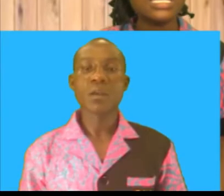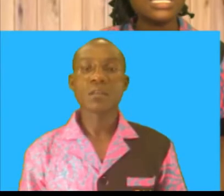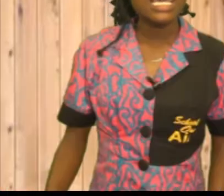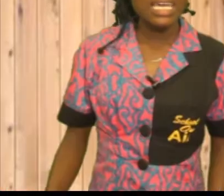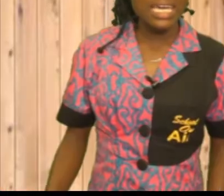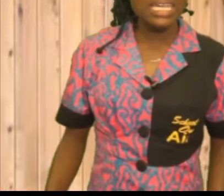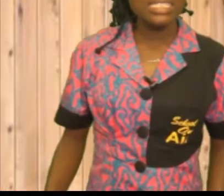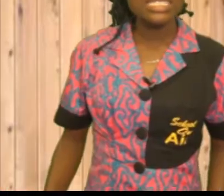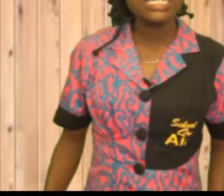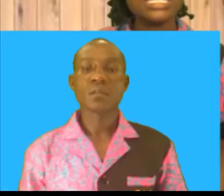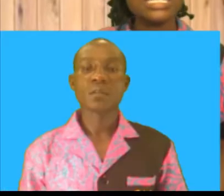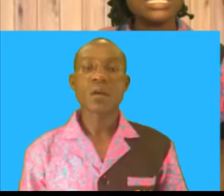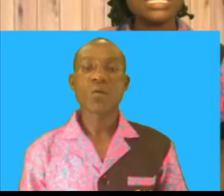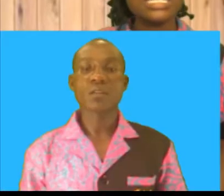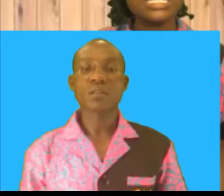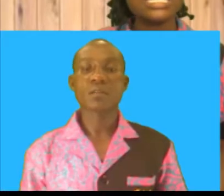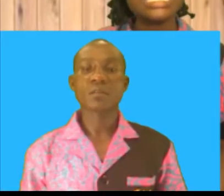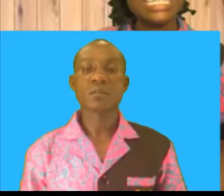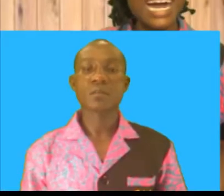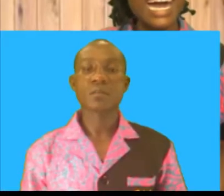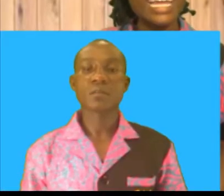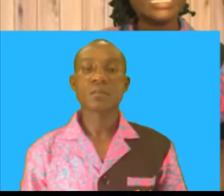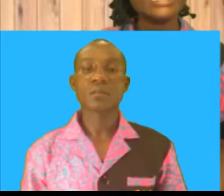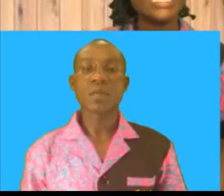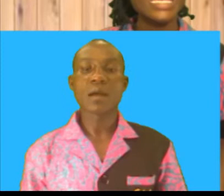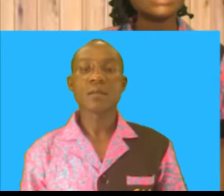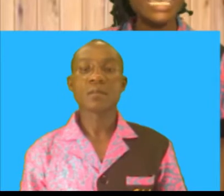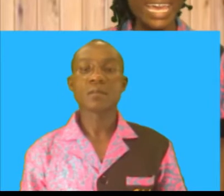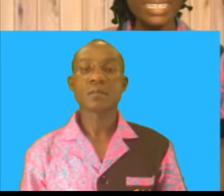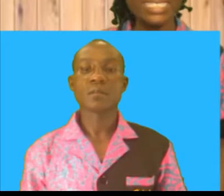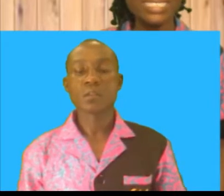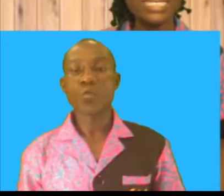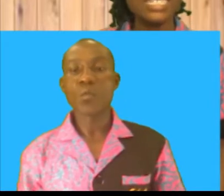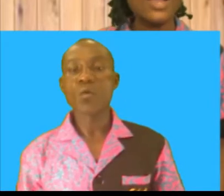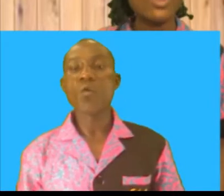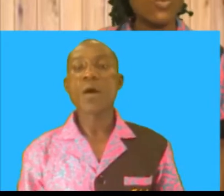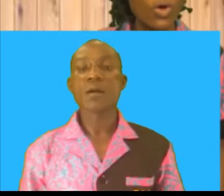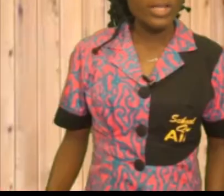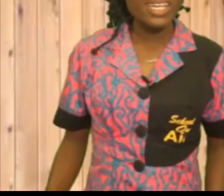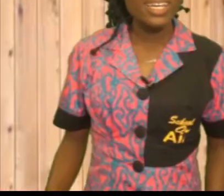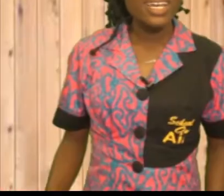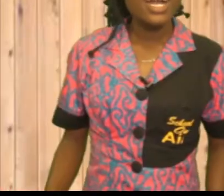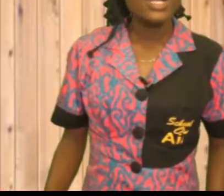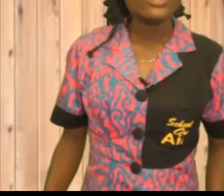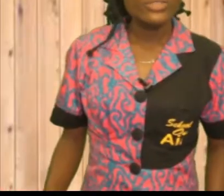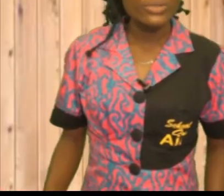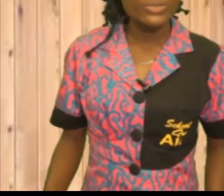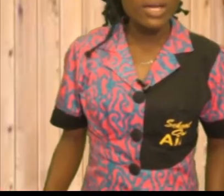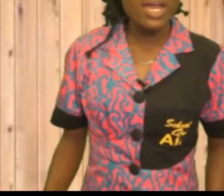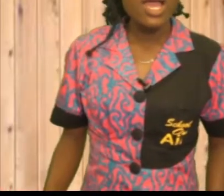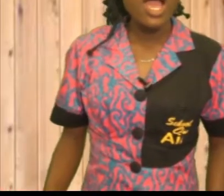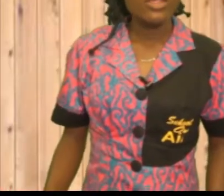Bakwai. 8. Takos. 9. Dara. And 10. Kuma guma. 1.